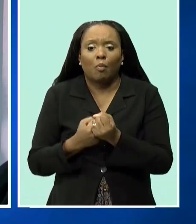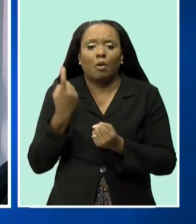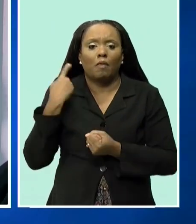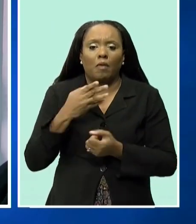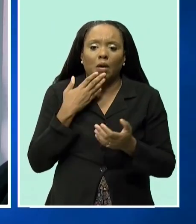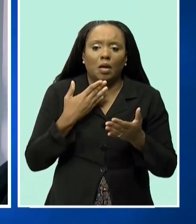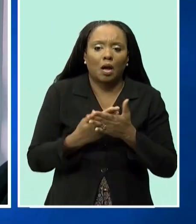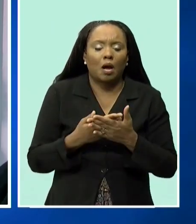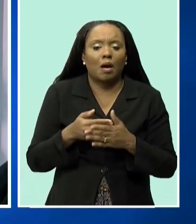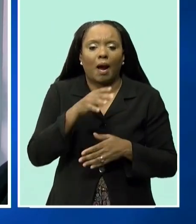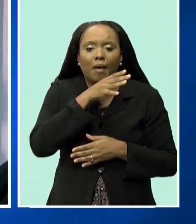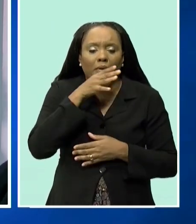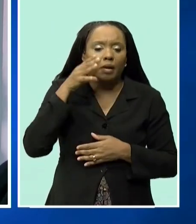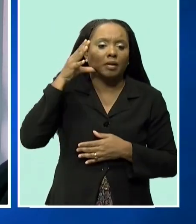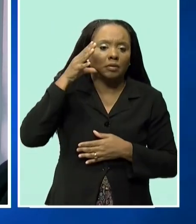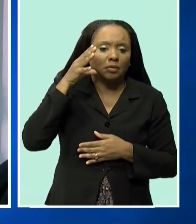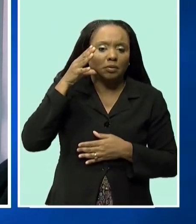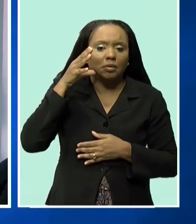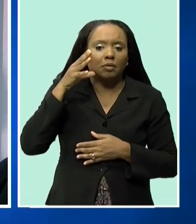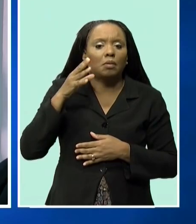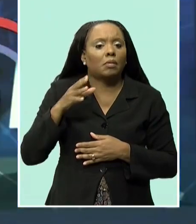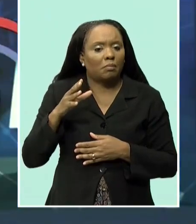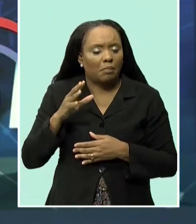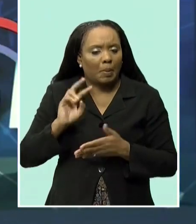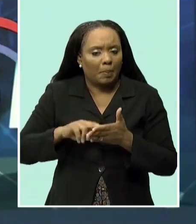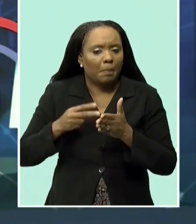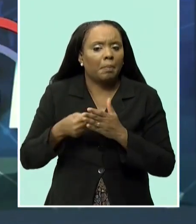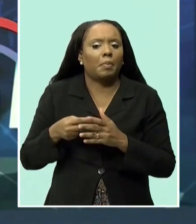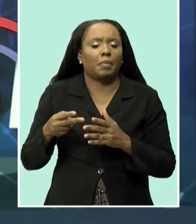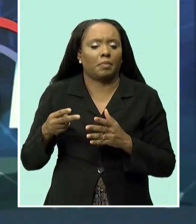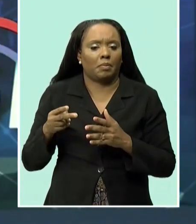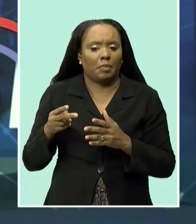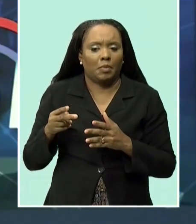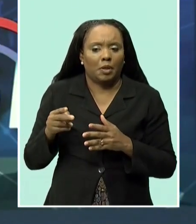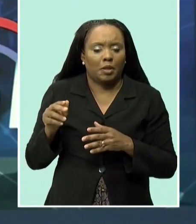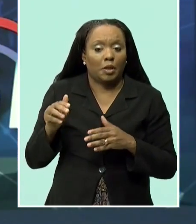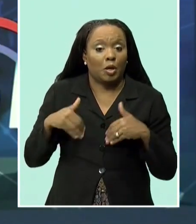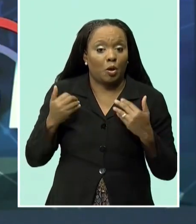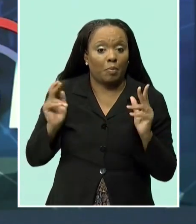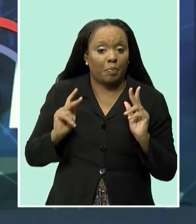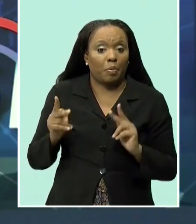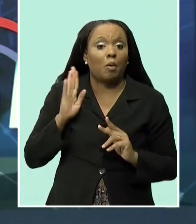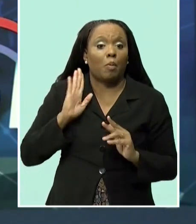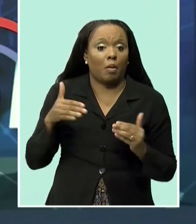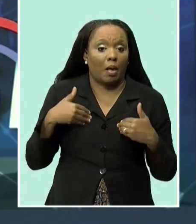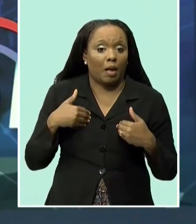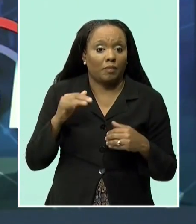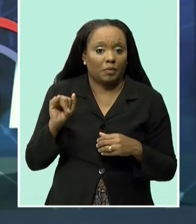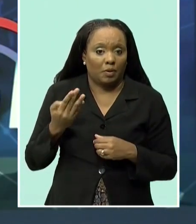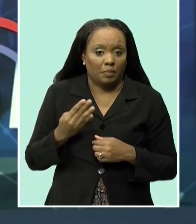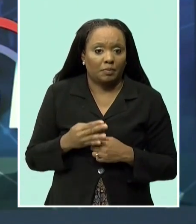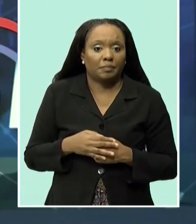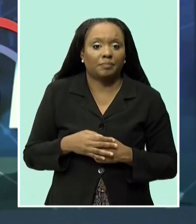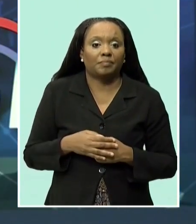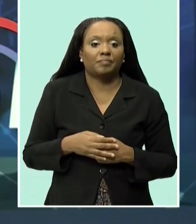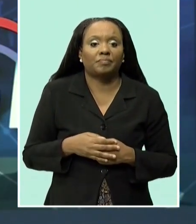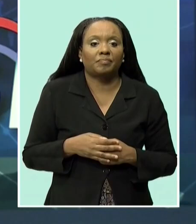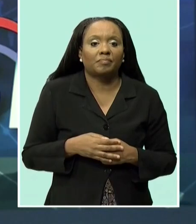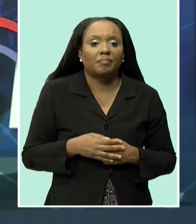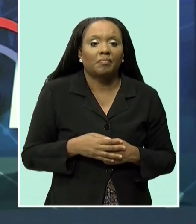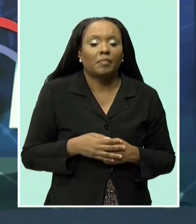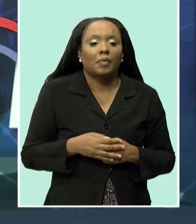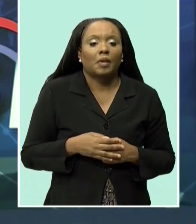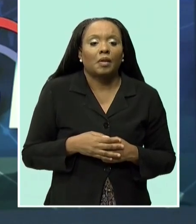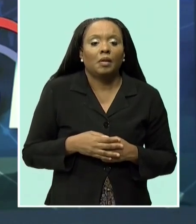endeavor where the participants can be employed. The draft policy concerning the multi-hazard early warning system could be